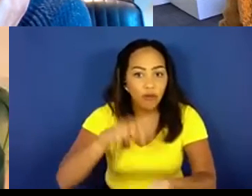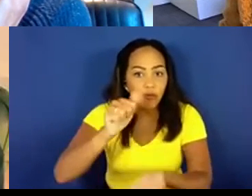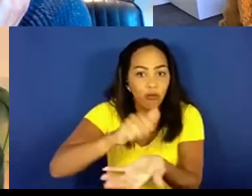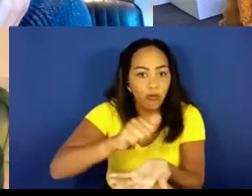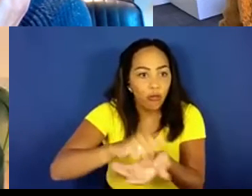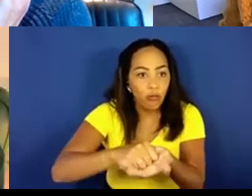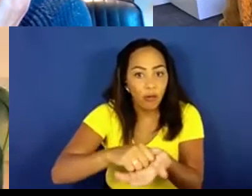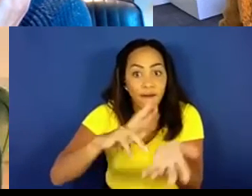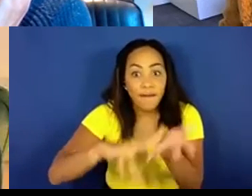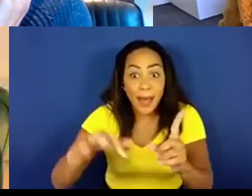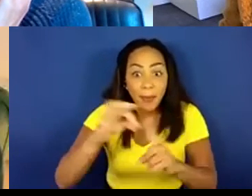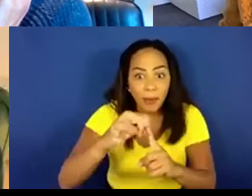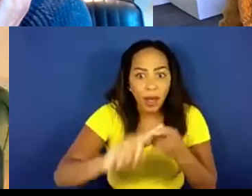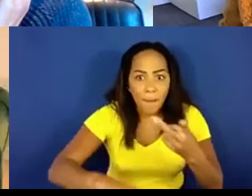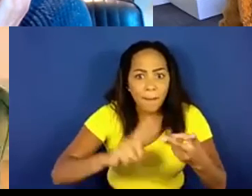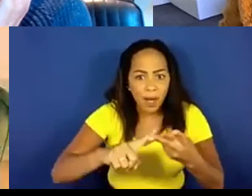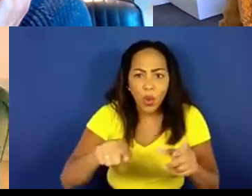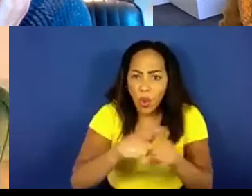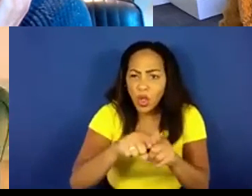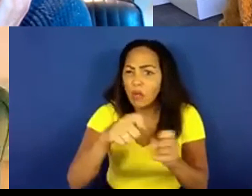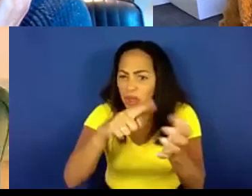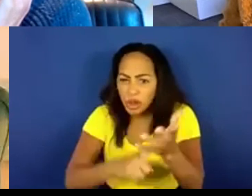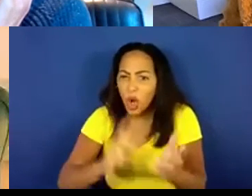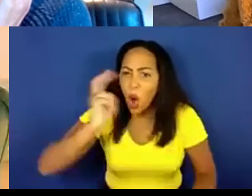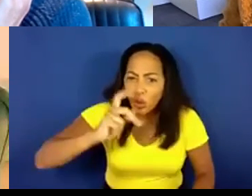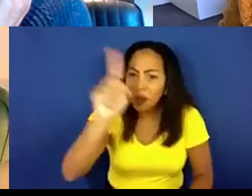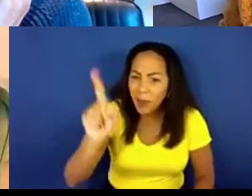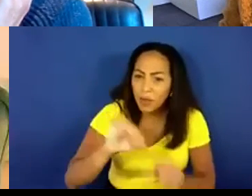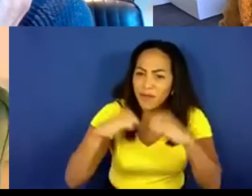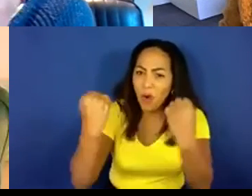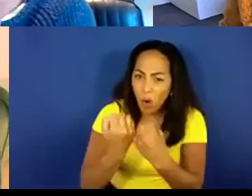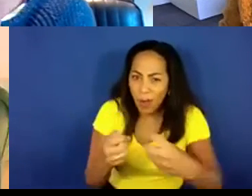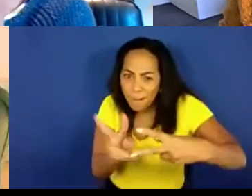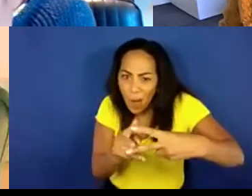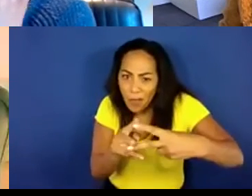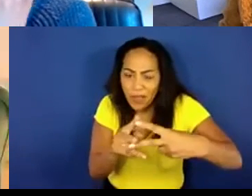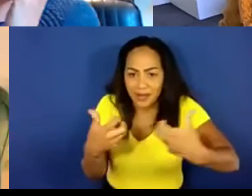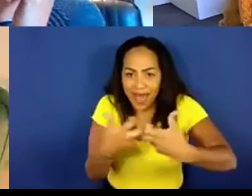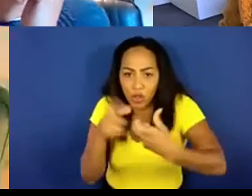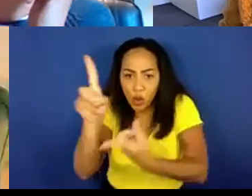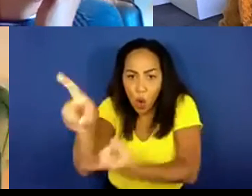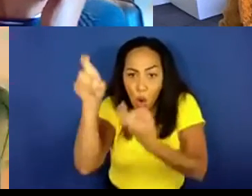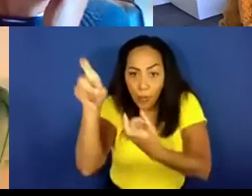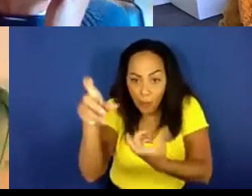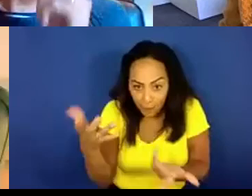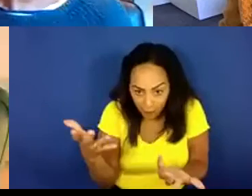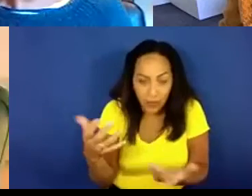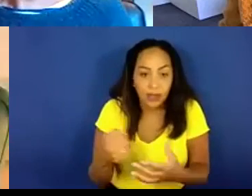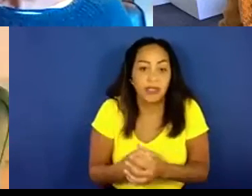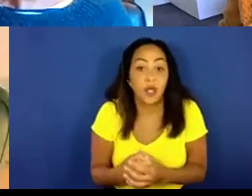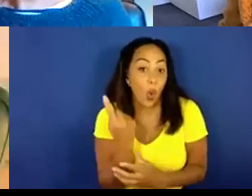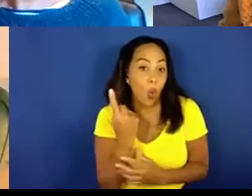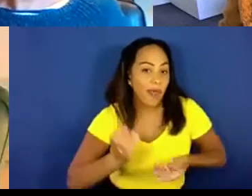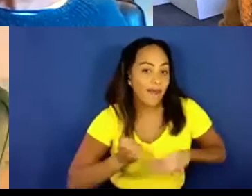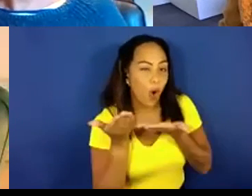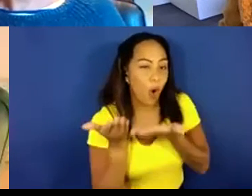Partnership, but to the Bristol Older People's Forum as well. So that was a key. And one of those offers was actually working with